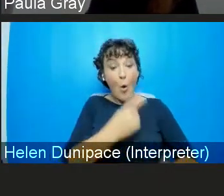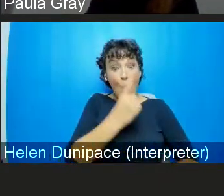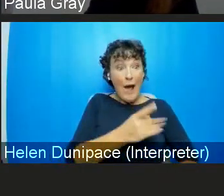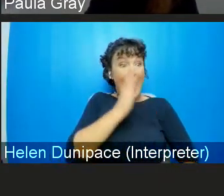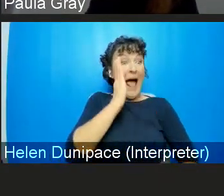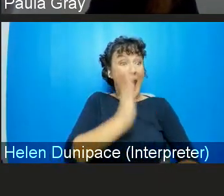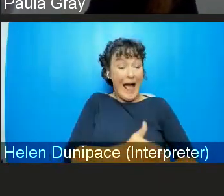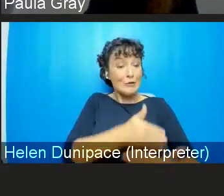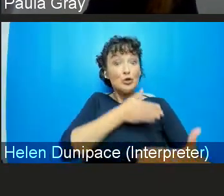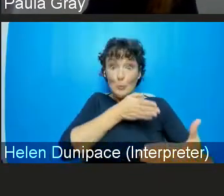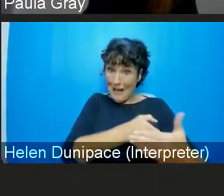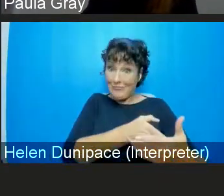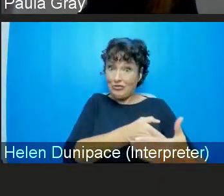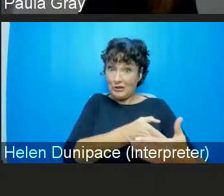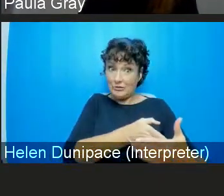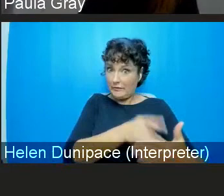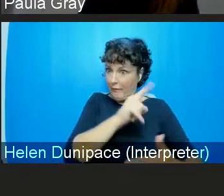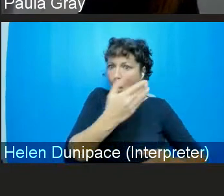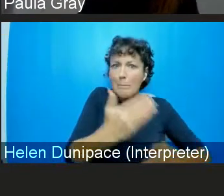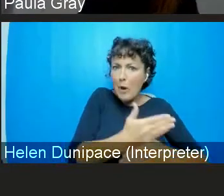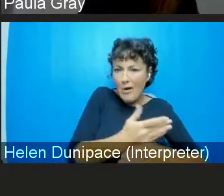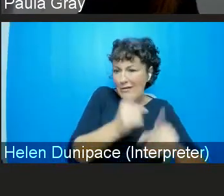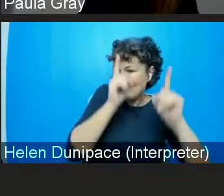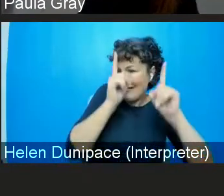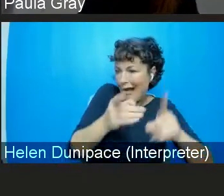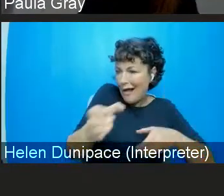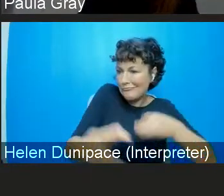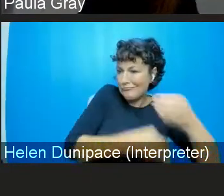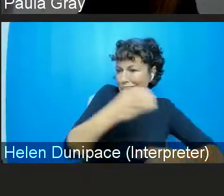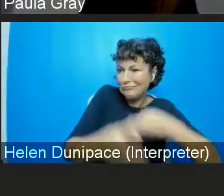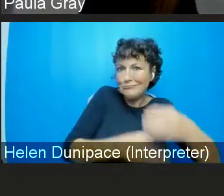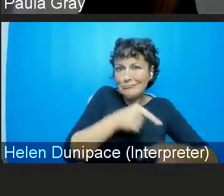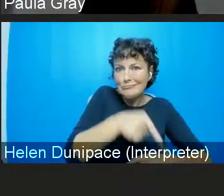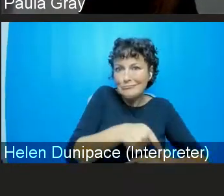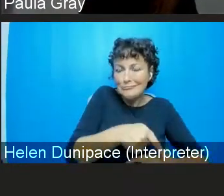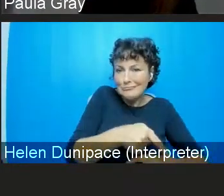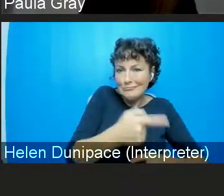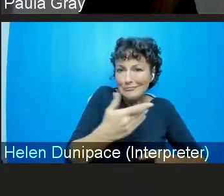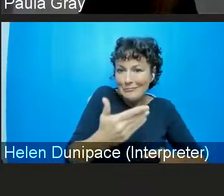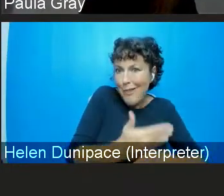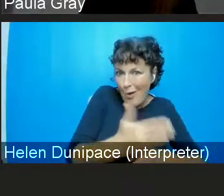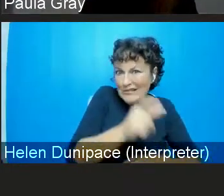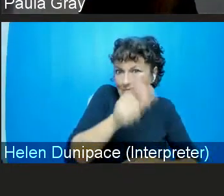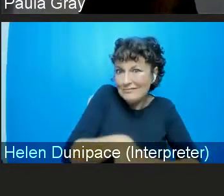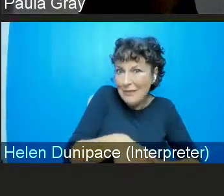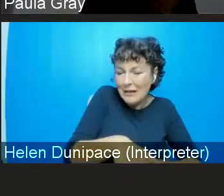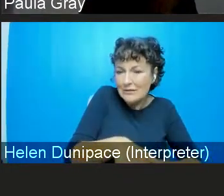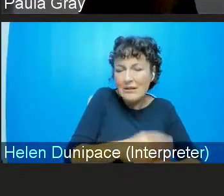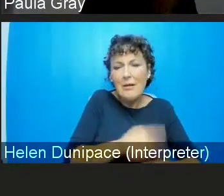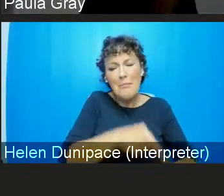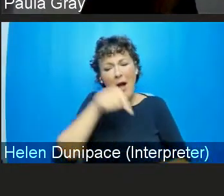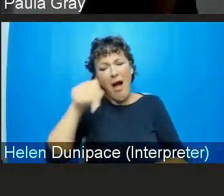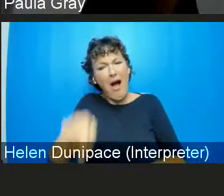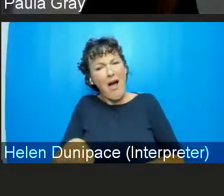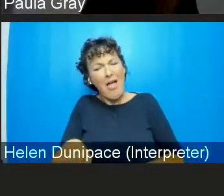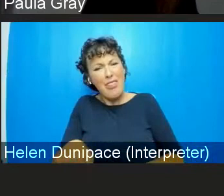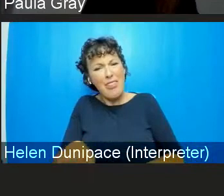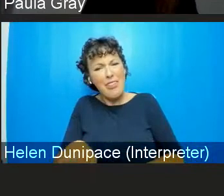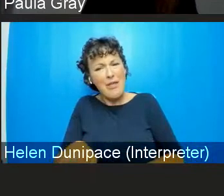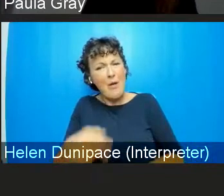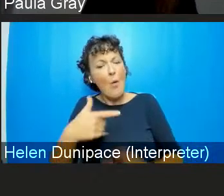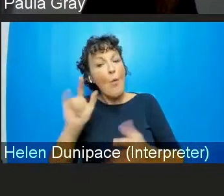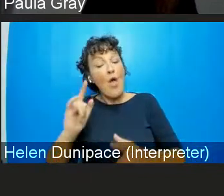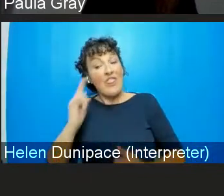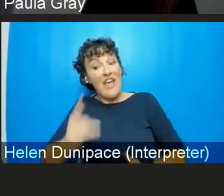you'll have supported interns before. So what are the things that you're seeing that are maybe